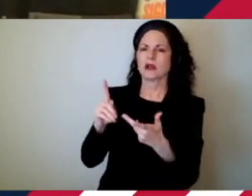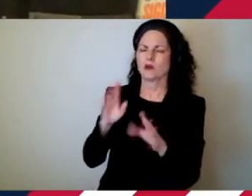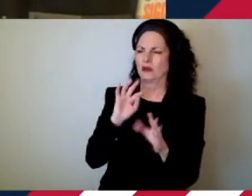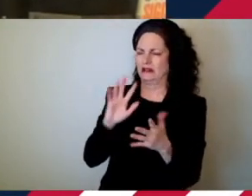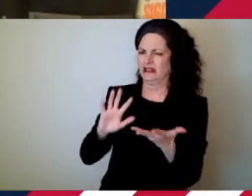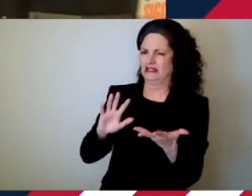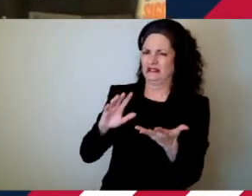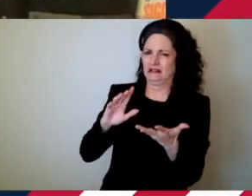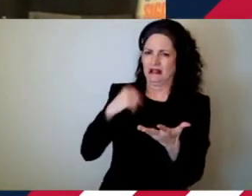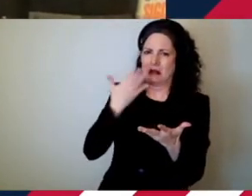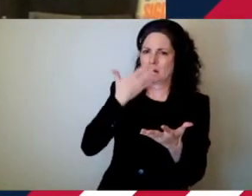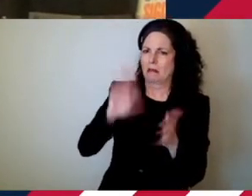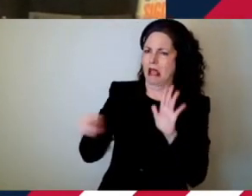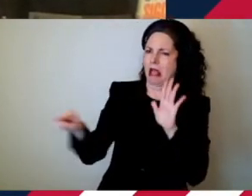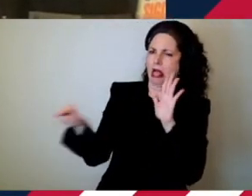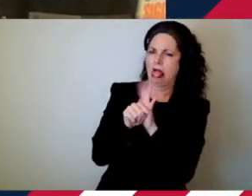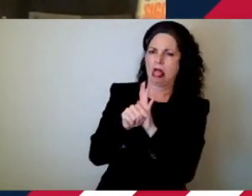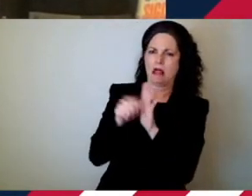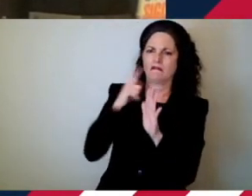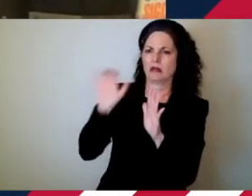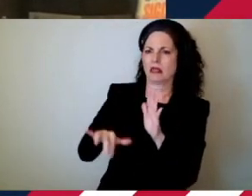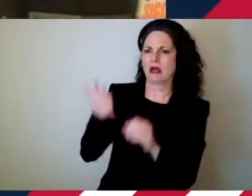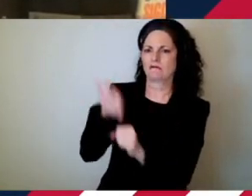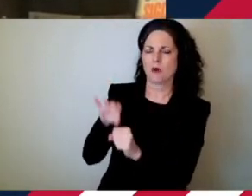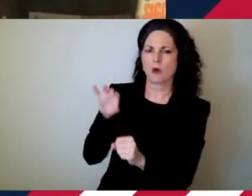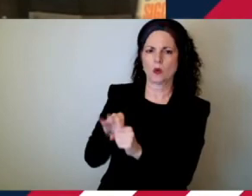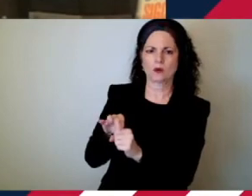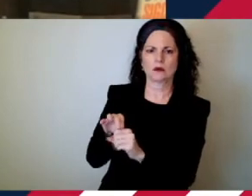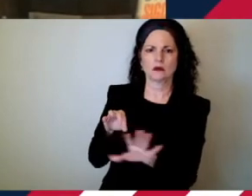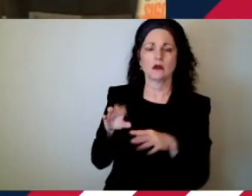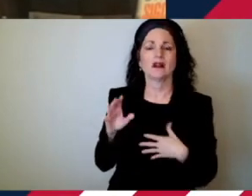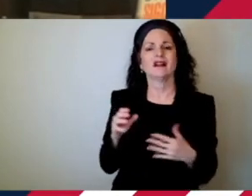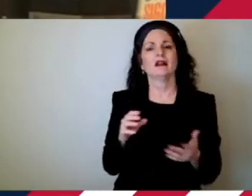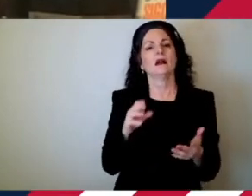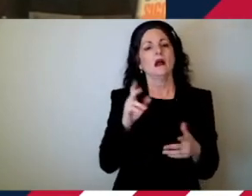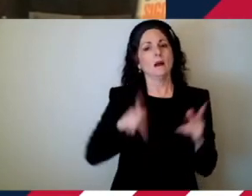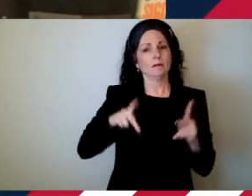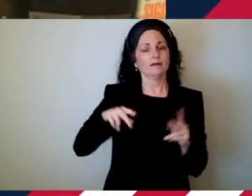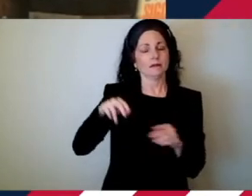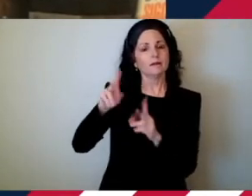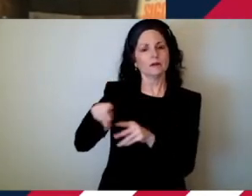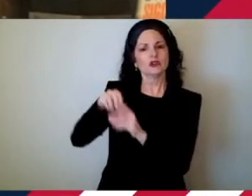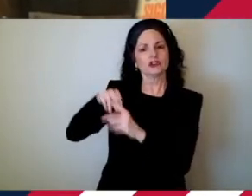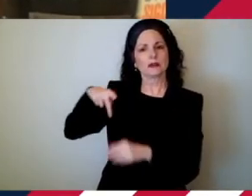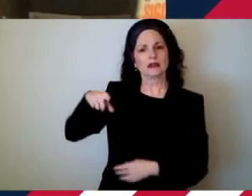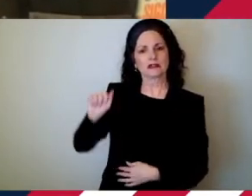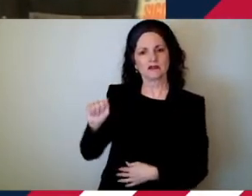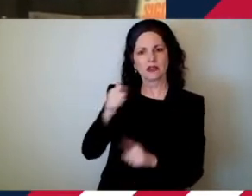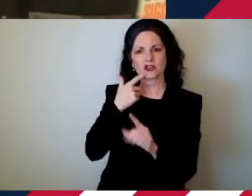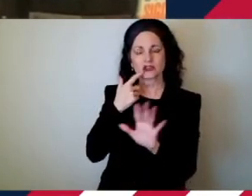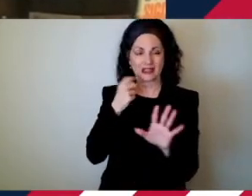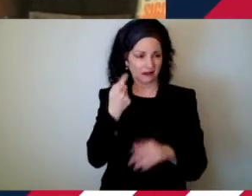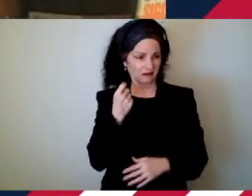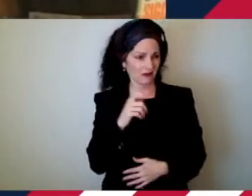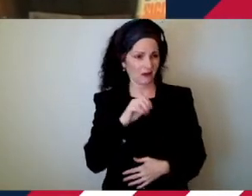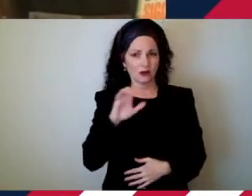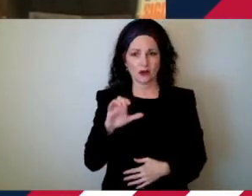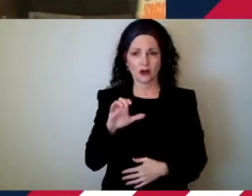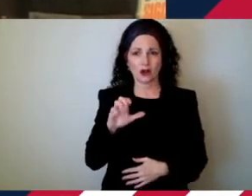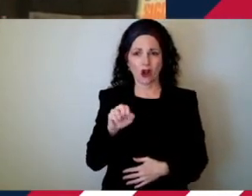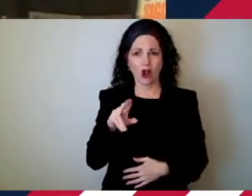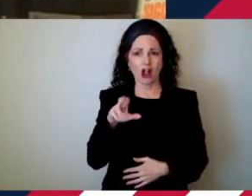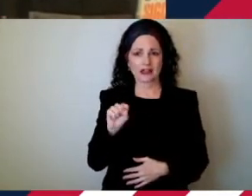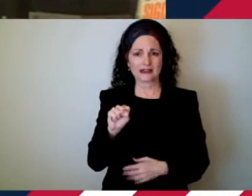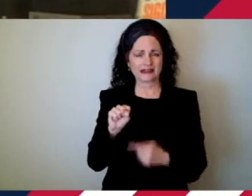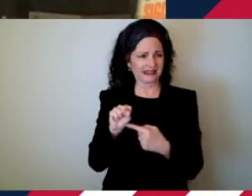Hall Jamieson of the University of Pennsylvania put it, the caucus fiasco called into question the integrity of voting and